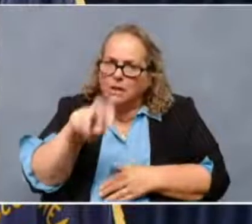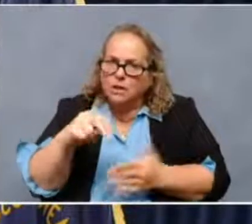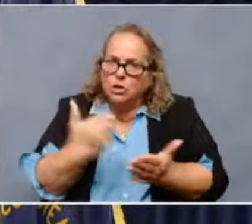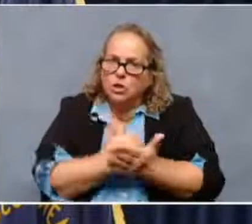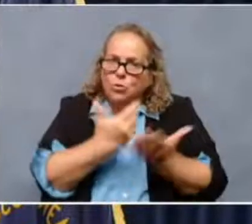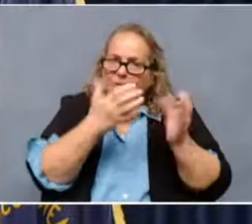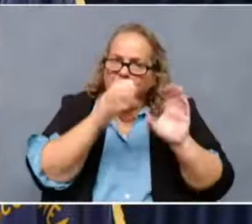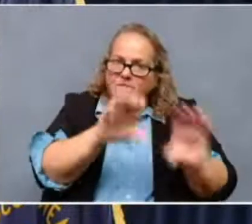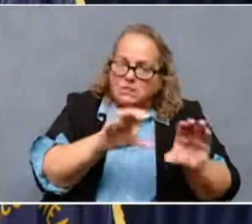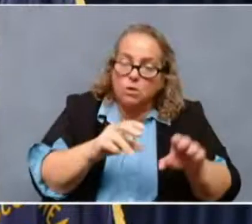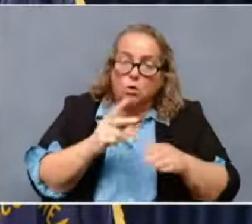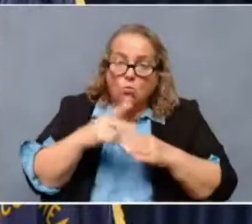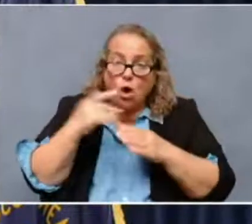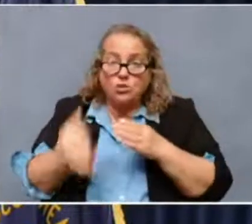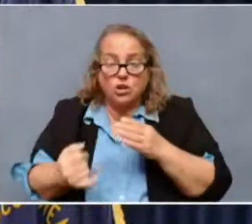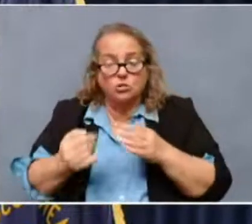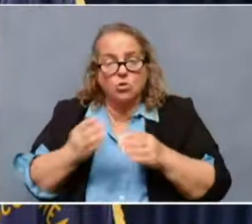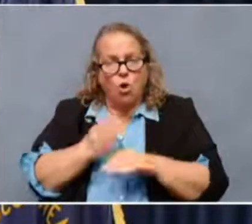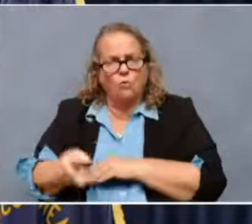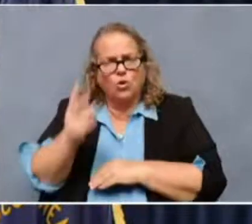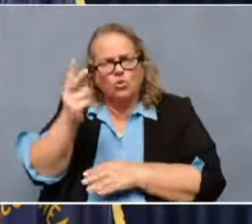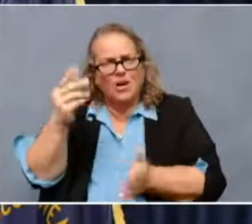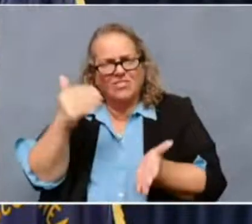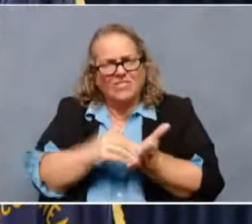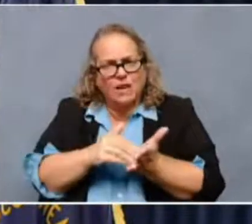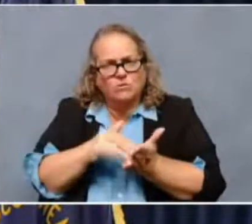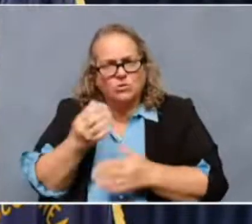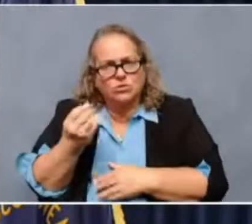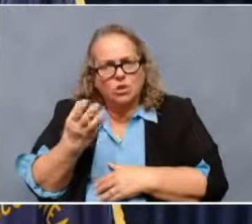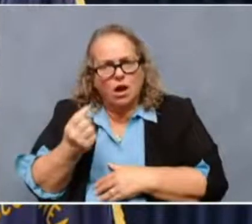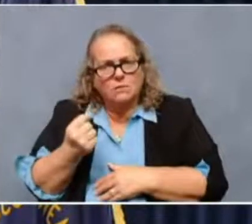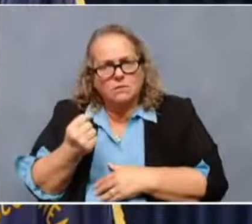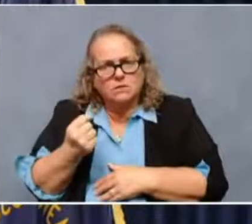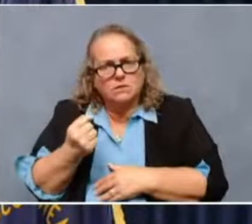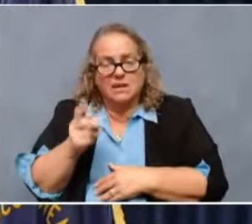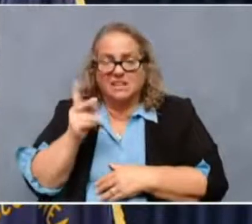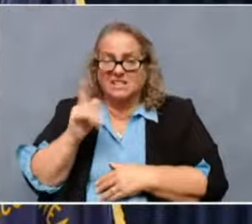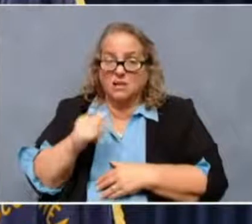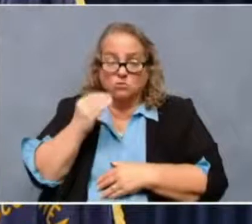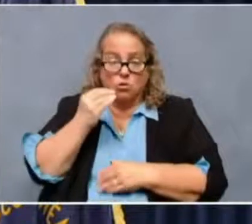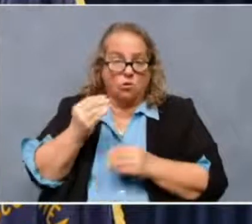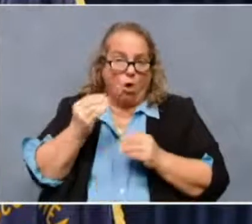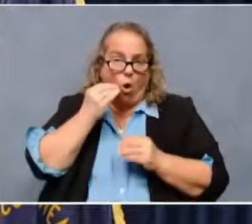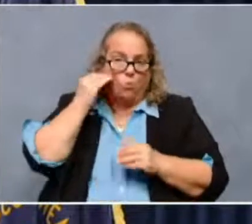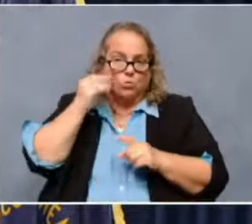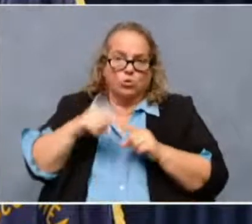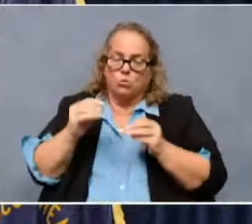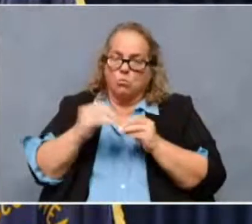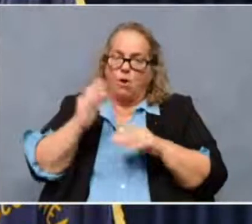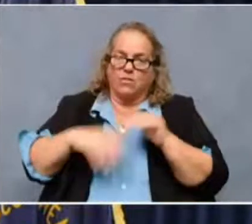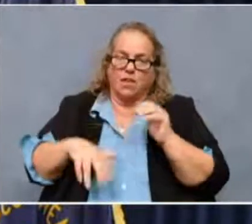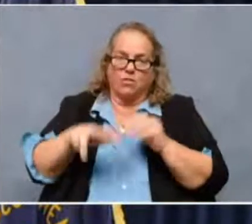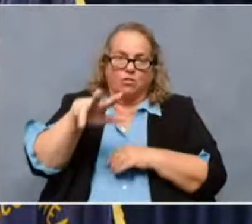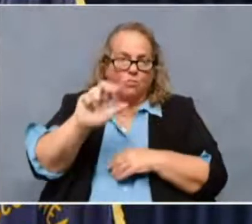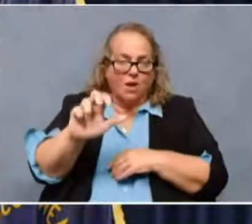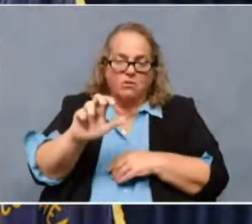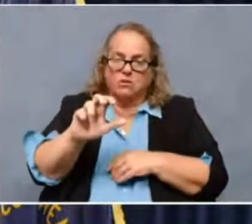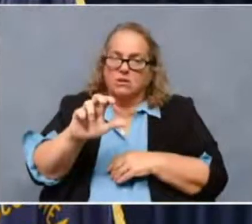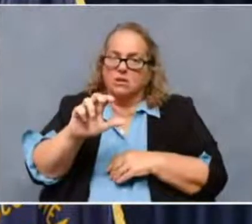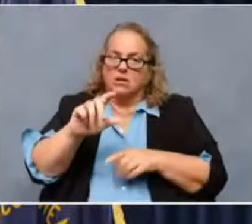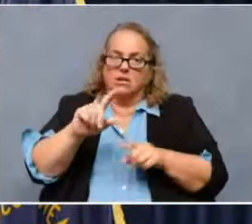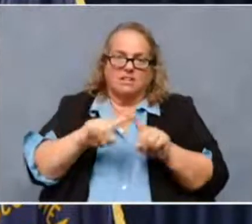over 2,000 jobs. Commonwealth is home to more than 350 facilities within the sector, and it employs